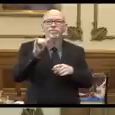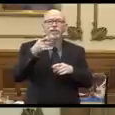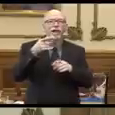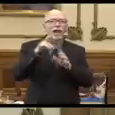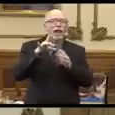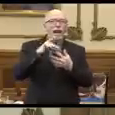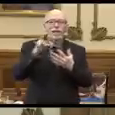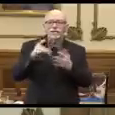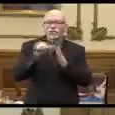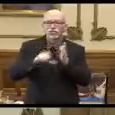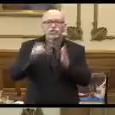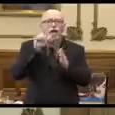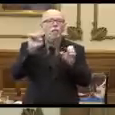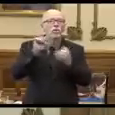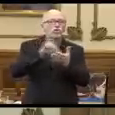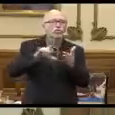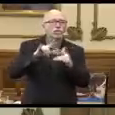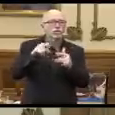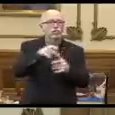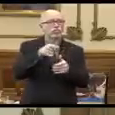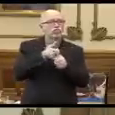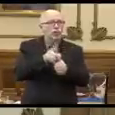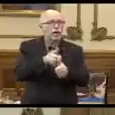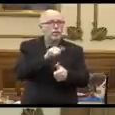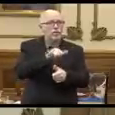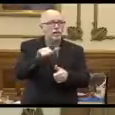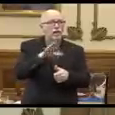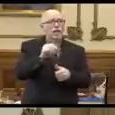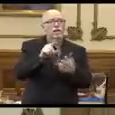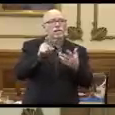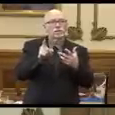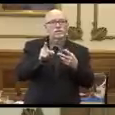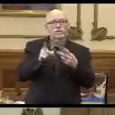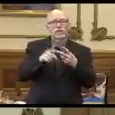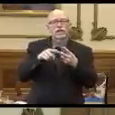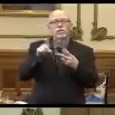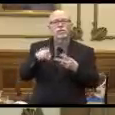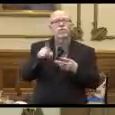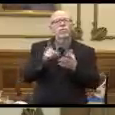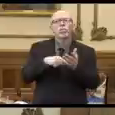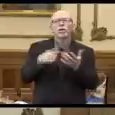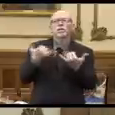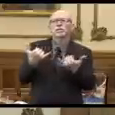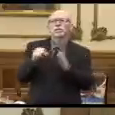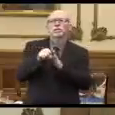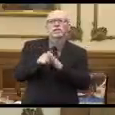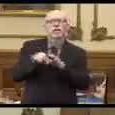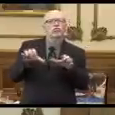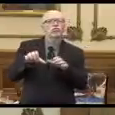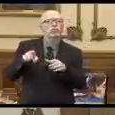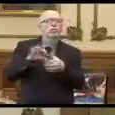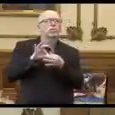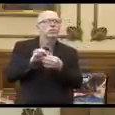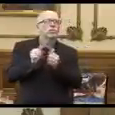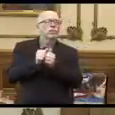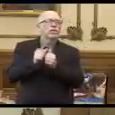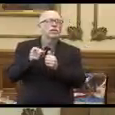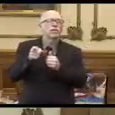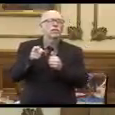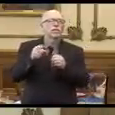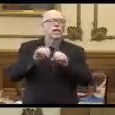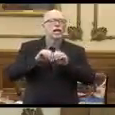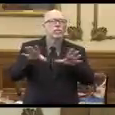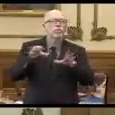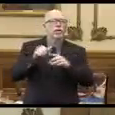surgeries that began? Is there any effort to track that? And second, what is the state doing in response to the outbreak